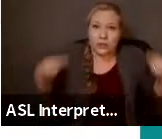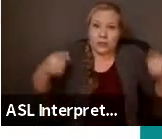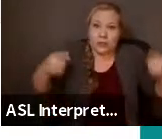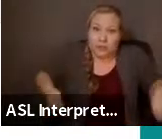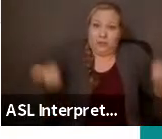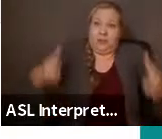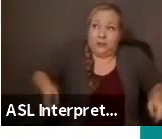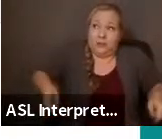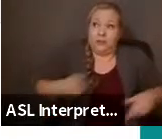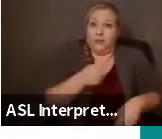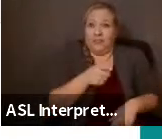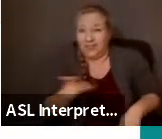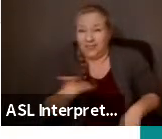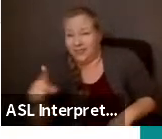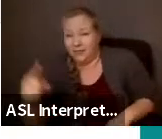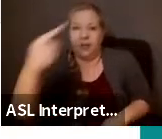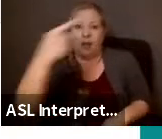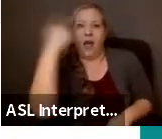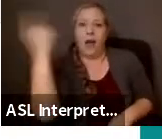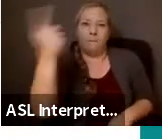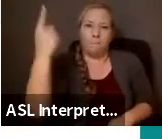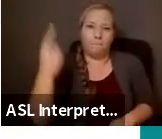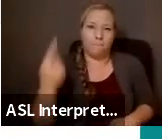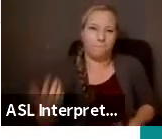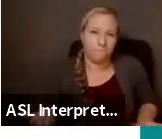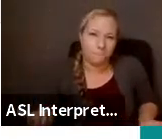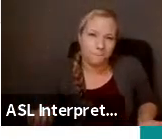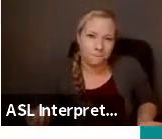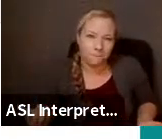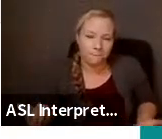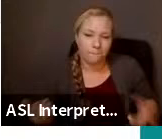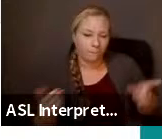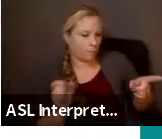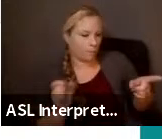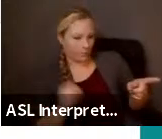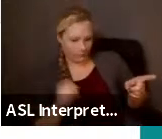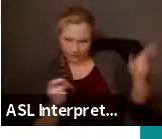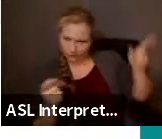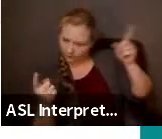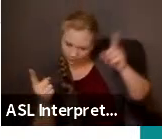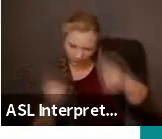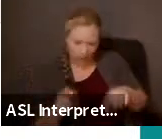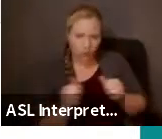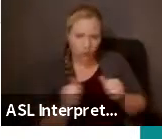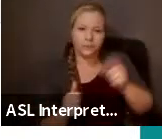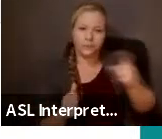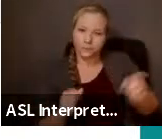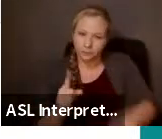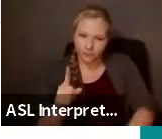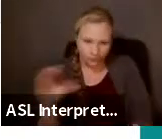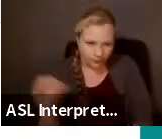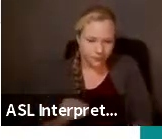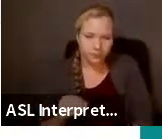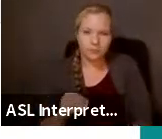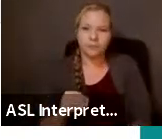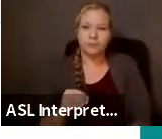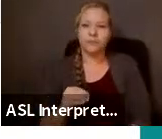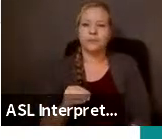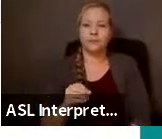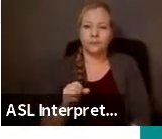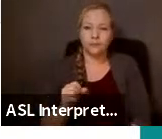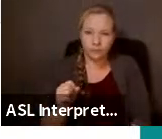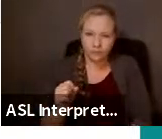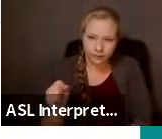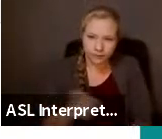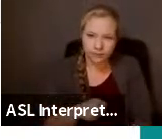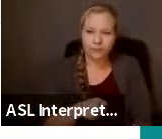Absolutely. Yep, absolutely. Agreed 100%. There, you know, if